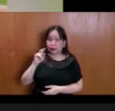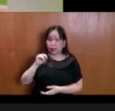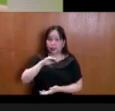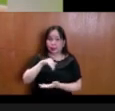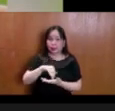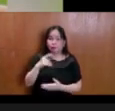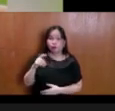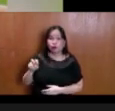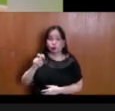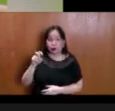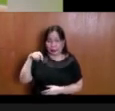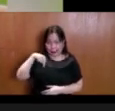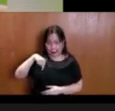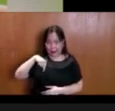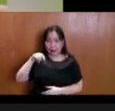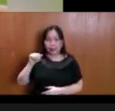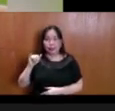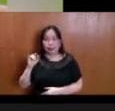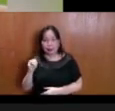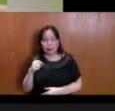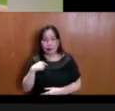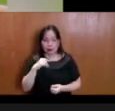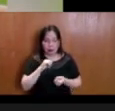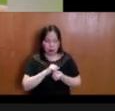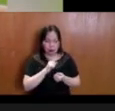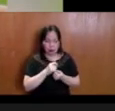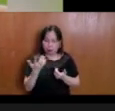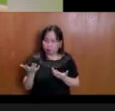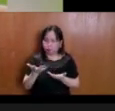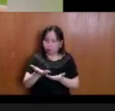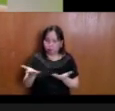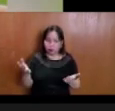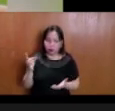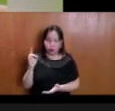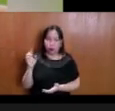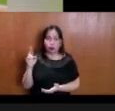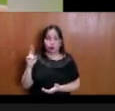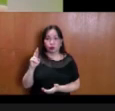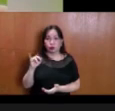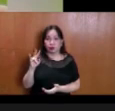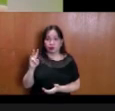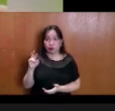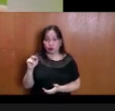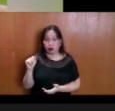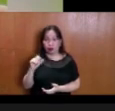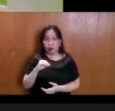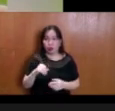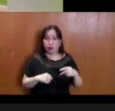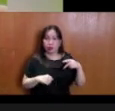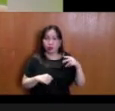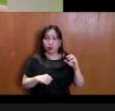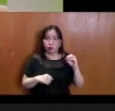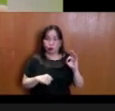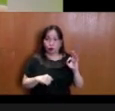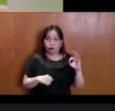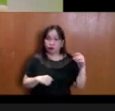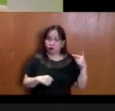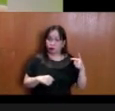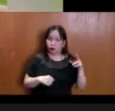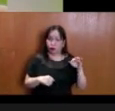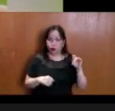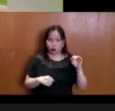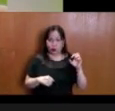Asian Institute of Management. So I'm also joined by my colleagues here, Dr. Rivera and Professor Ayla Gutierrez.